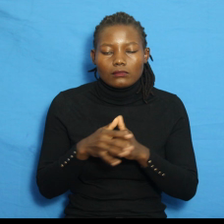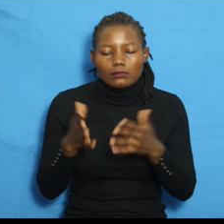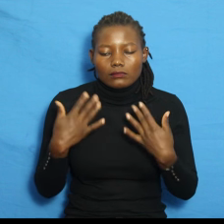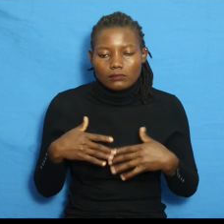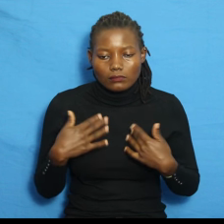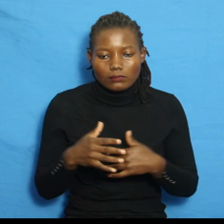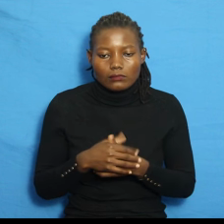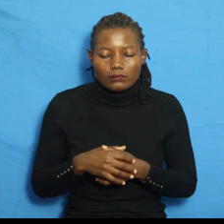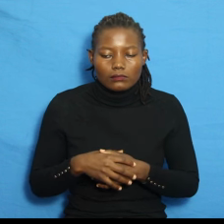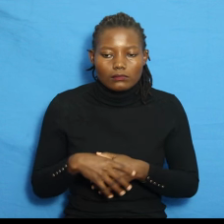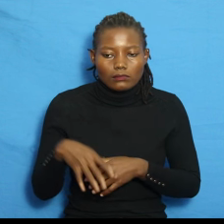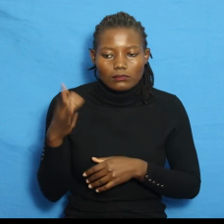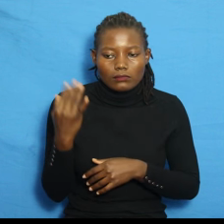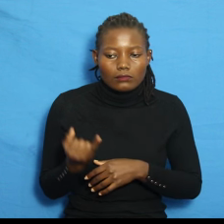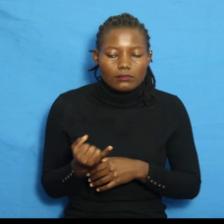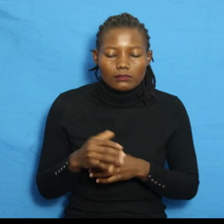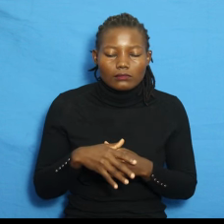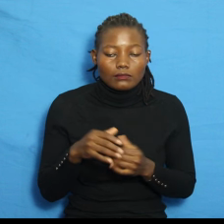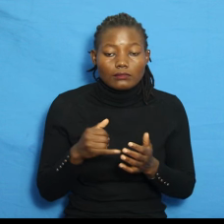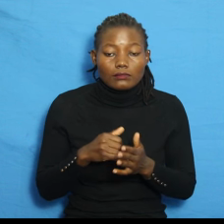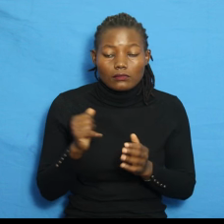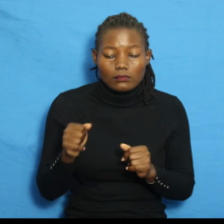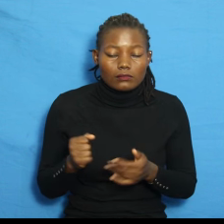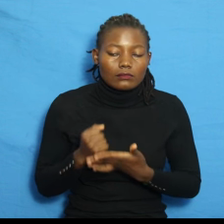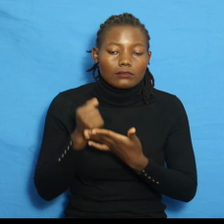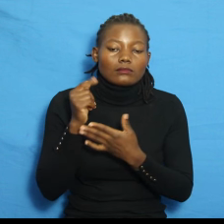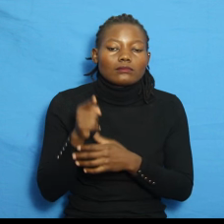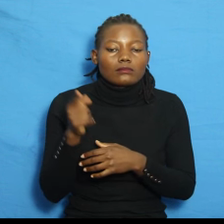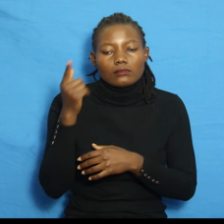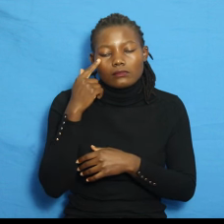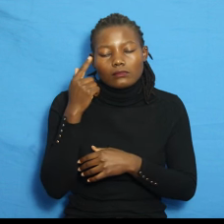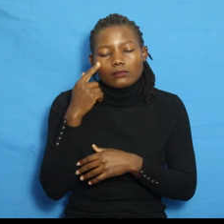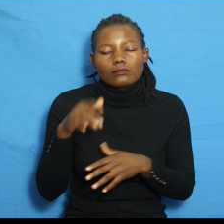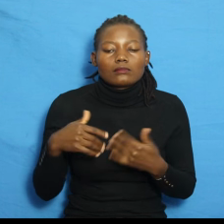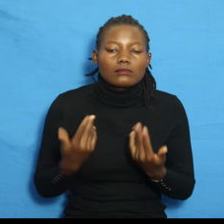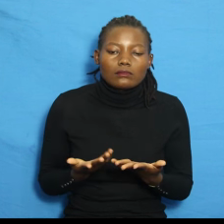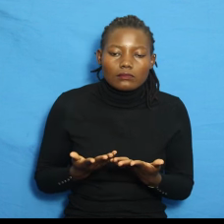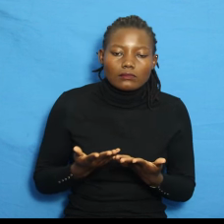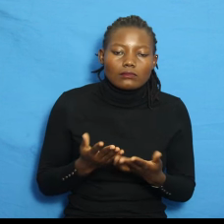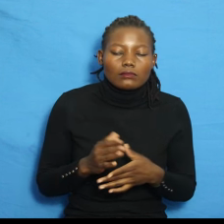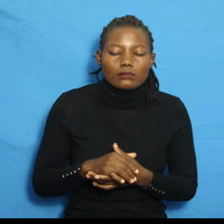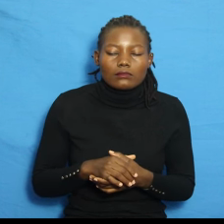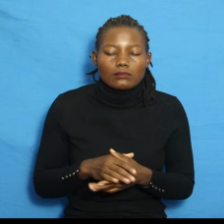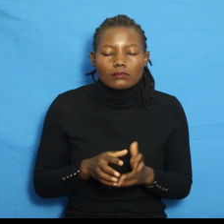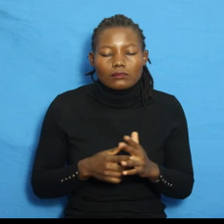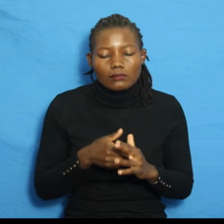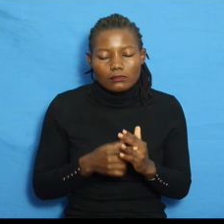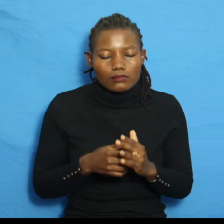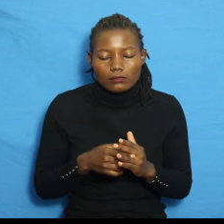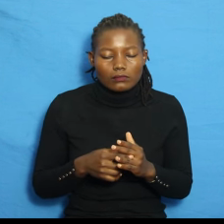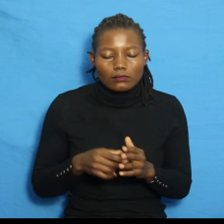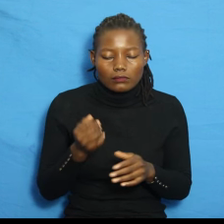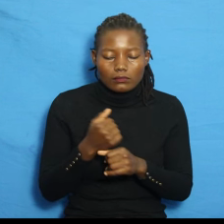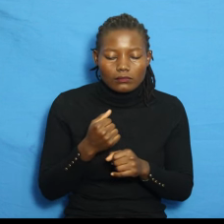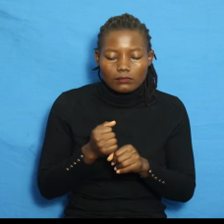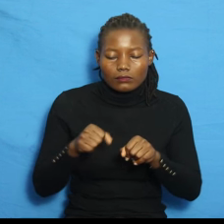normally very important to sports manufacturers, because it tells you, it can help you to see